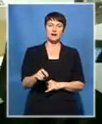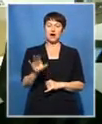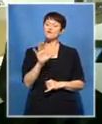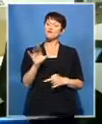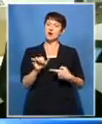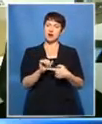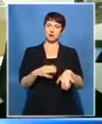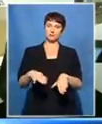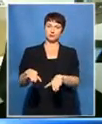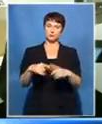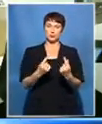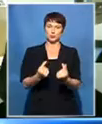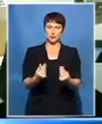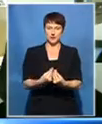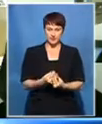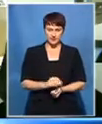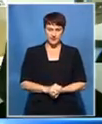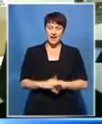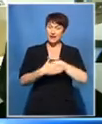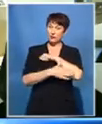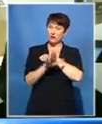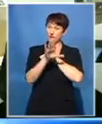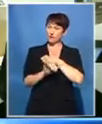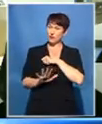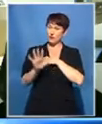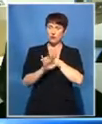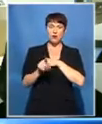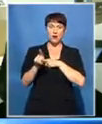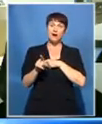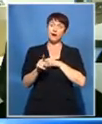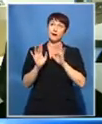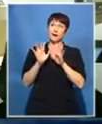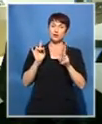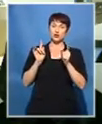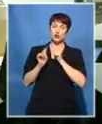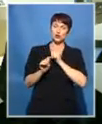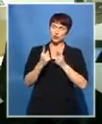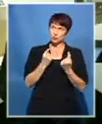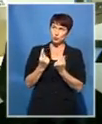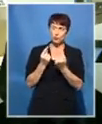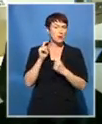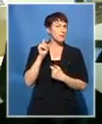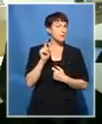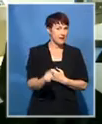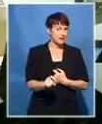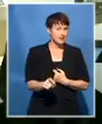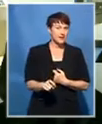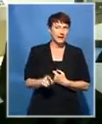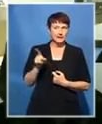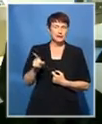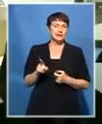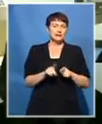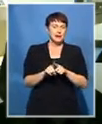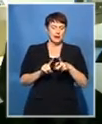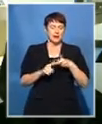African group of countries, for them, tackling climate change has become a real priority. Now, of course, they're also trying to tackle